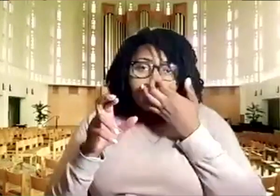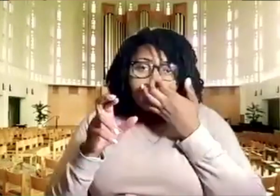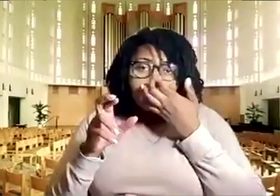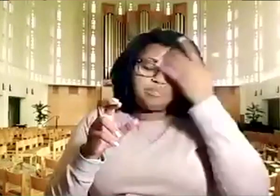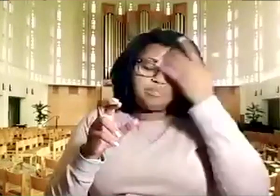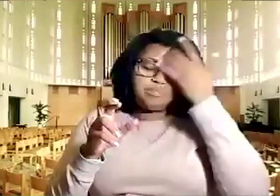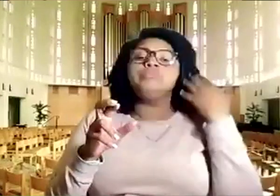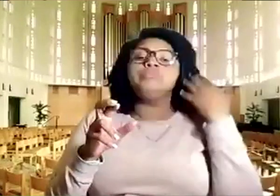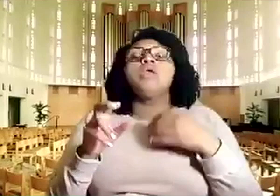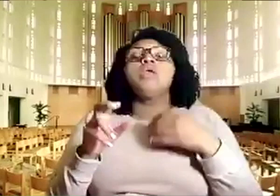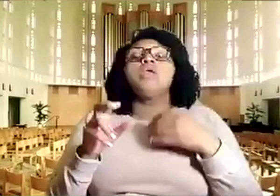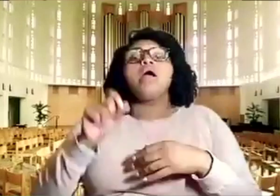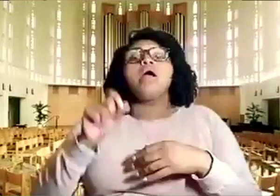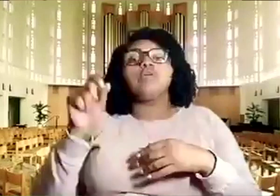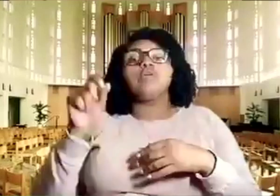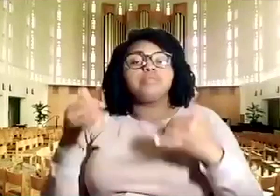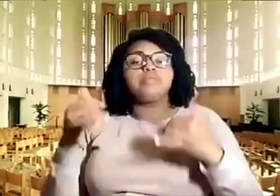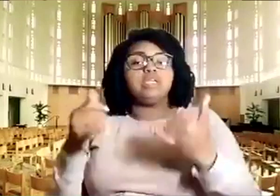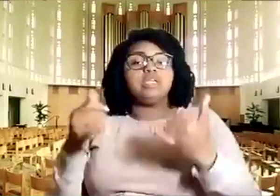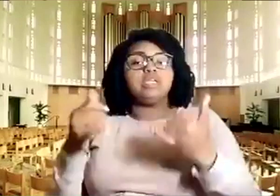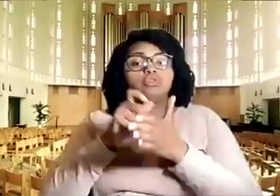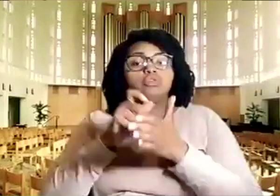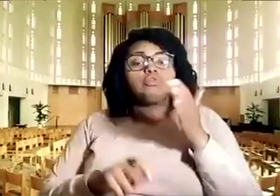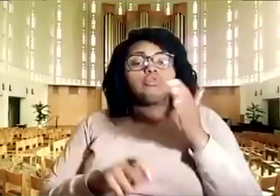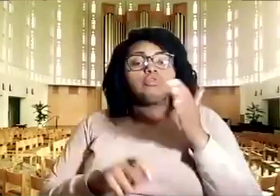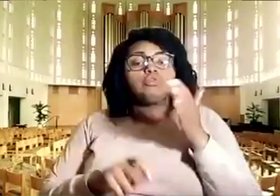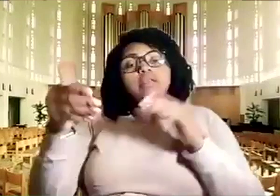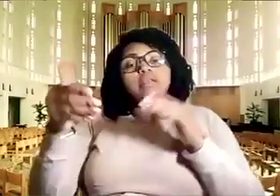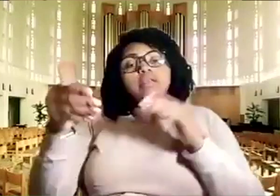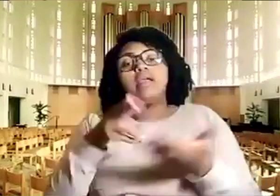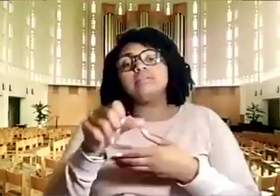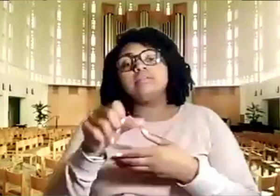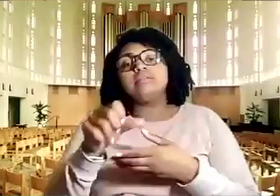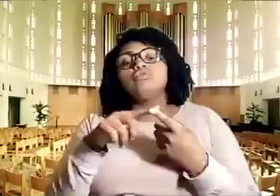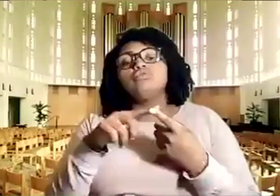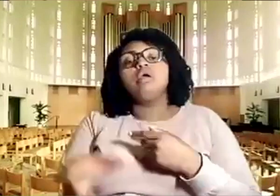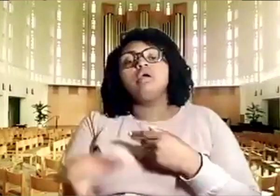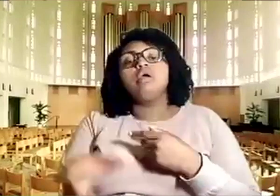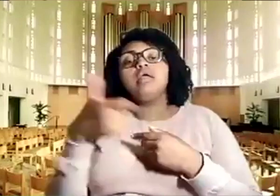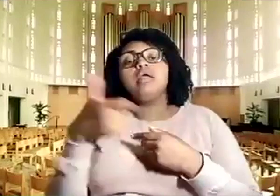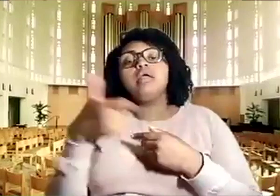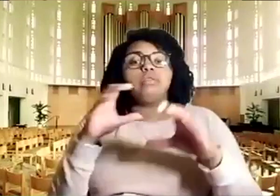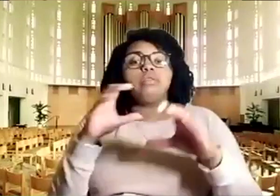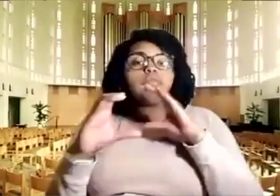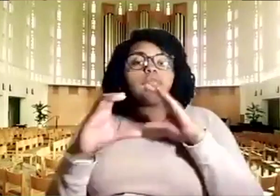However, today's scripture is inviting us to another conversation.